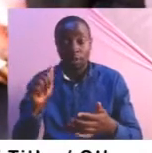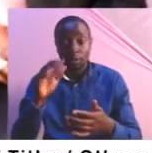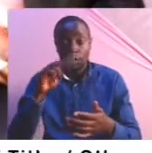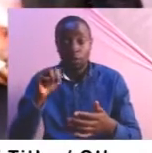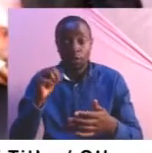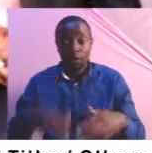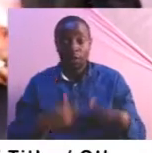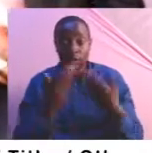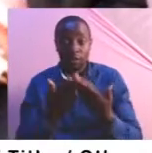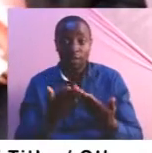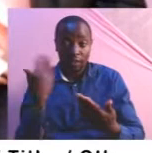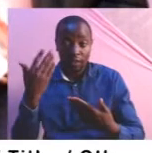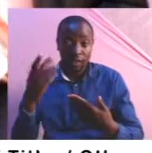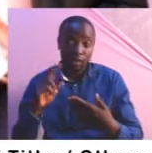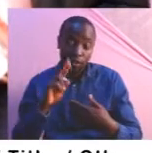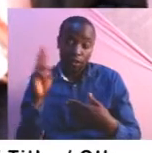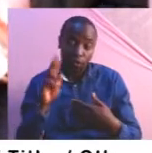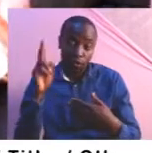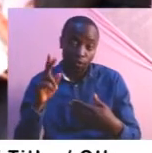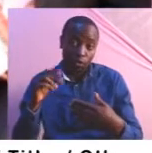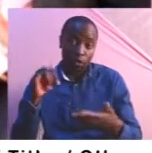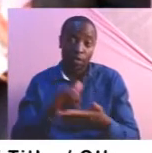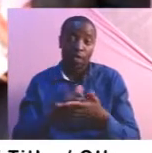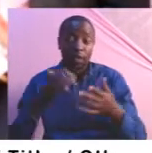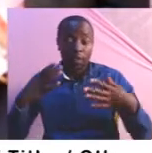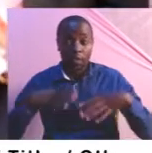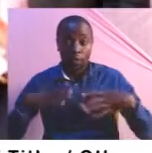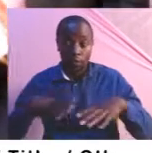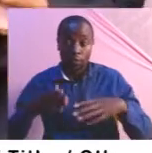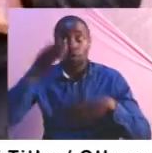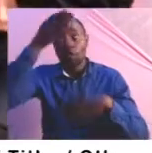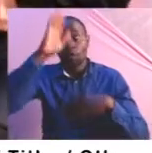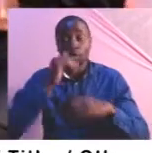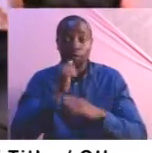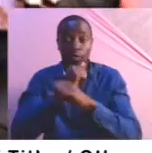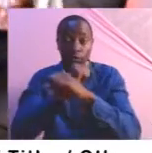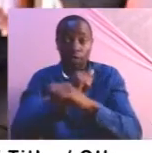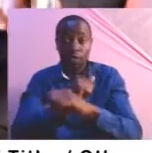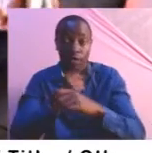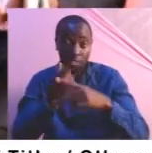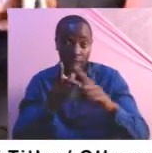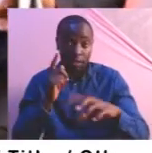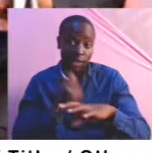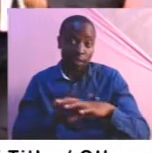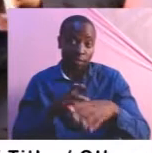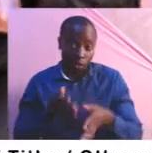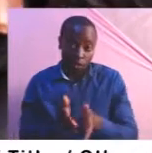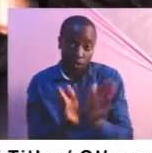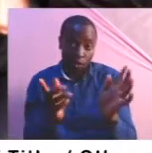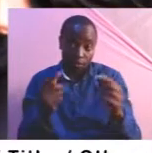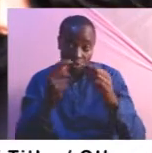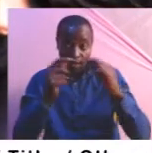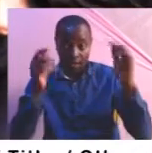so that these people by themselves, because God is protecting them, mm. unless they open up those doors so that the enemy